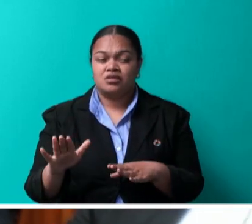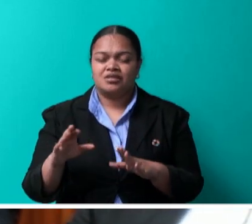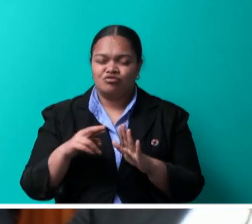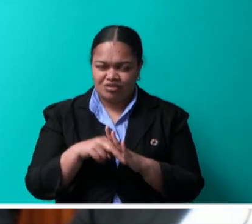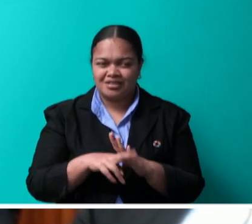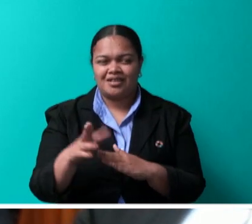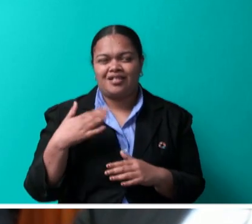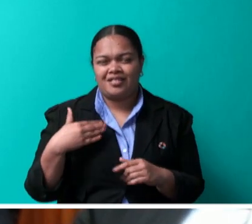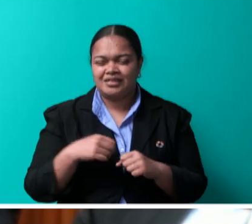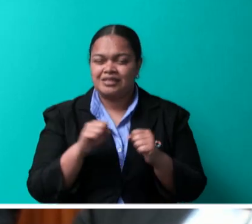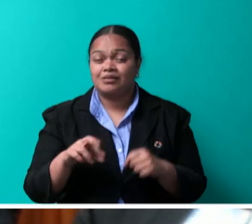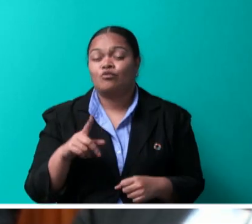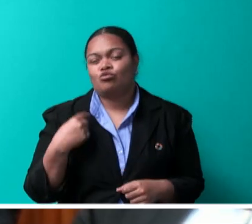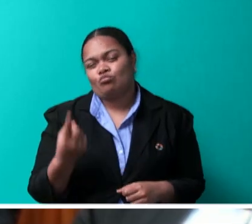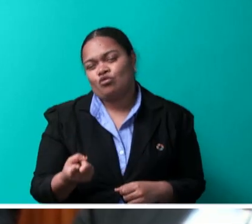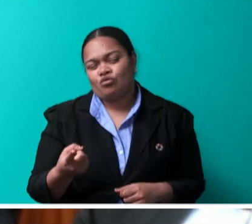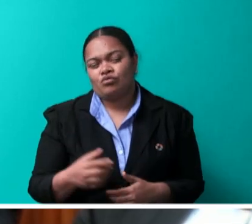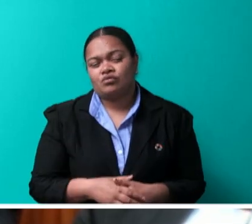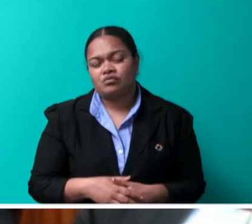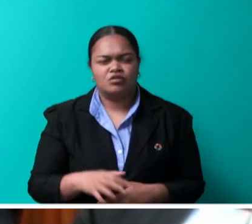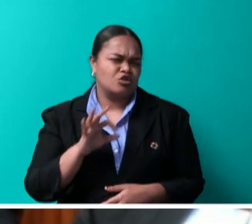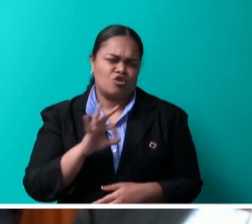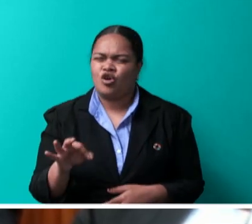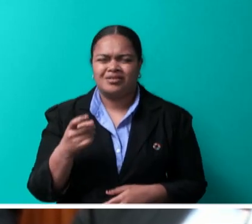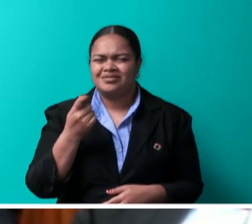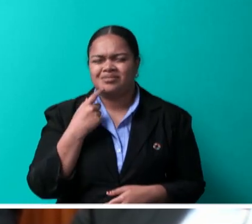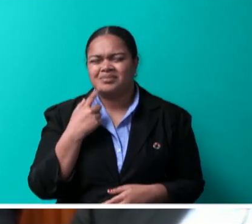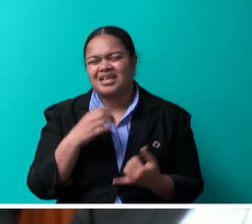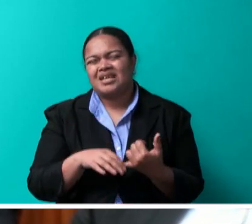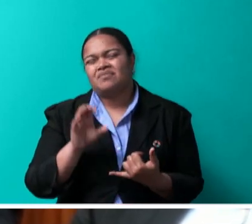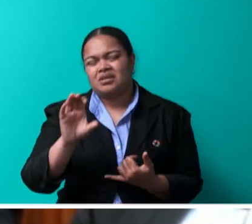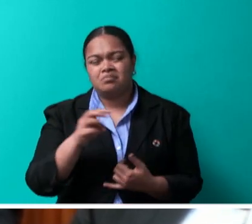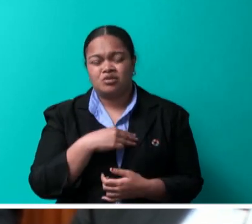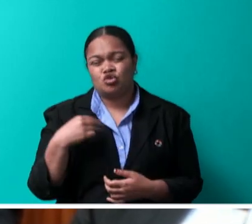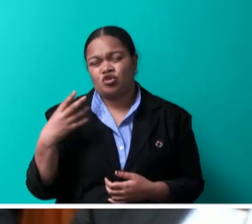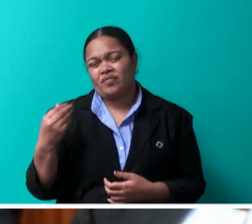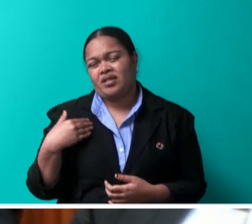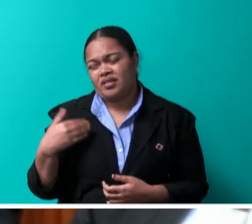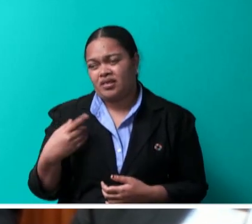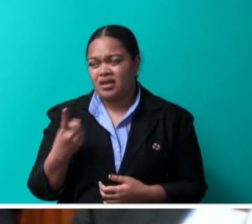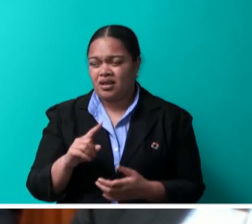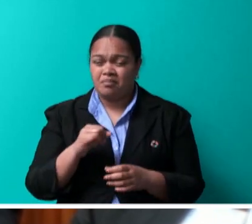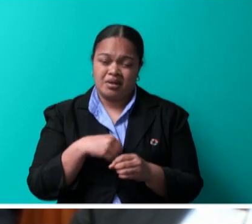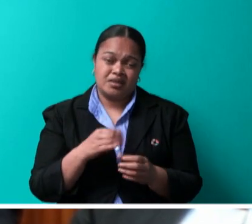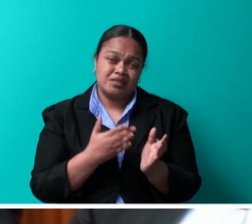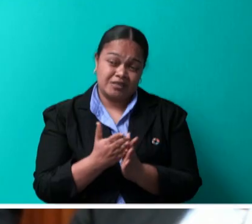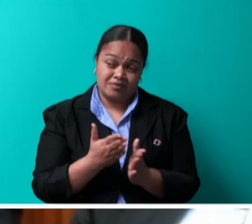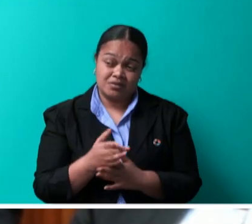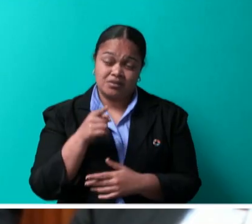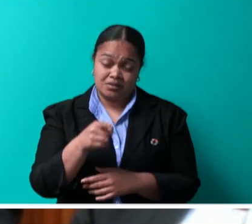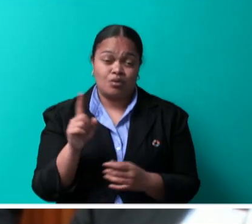health system for tomorrow. It's not simply an investment in the Ministry of Health and Medical Services. It